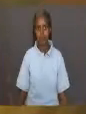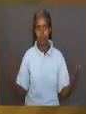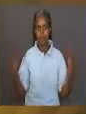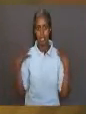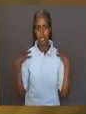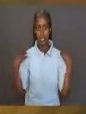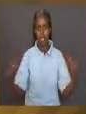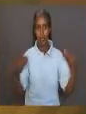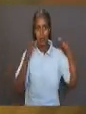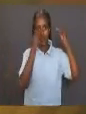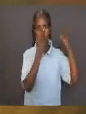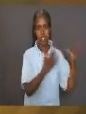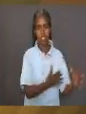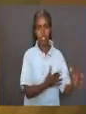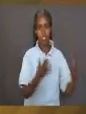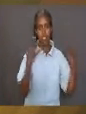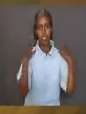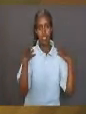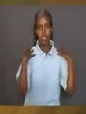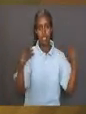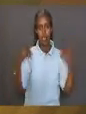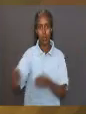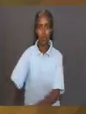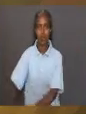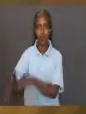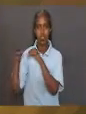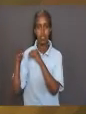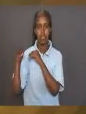Hello, teacher. Hello, students.